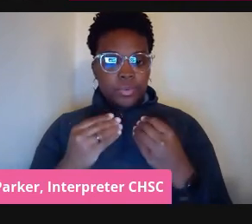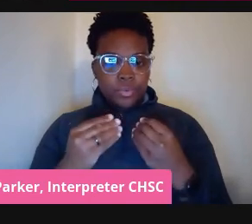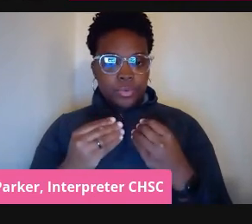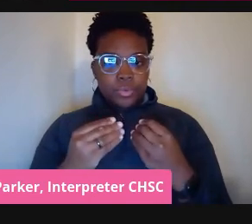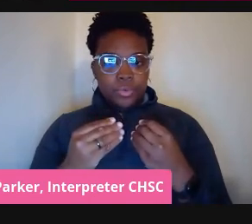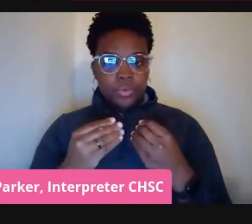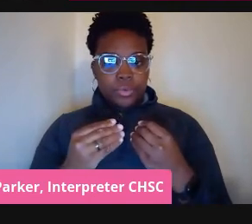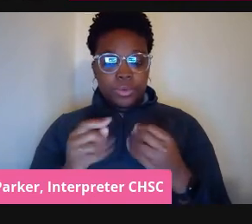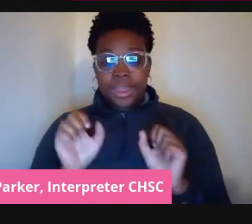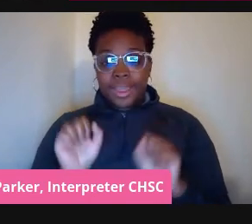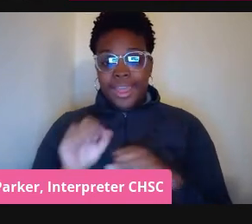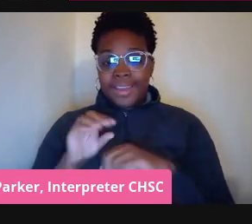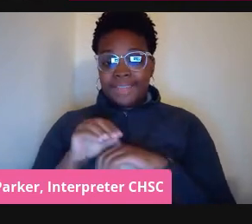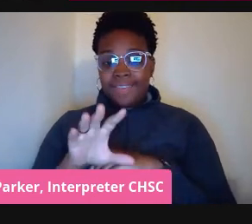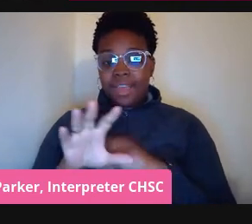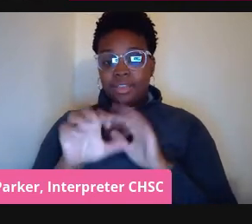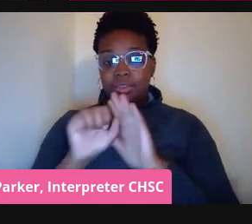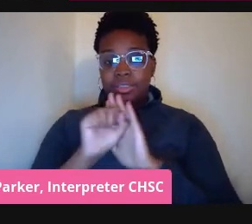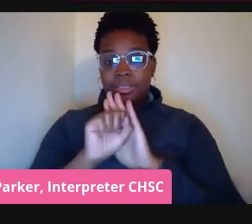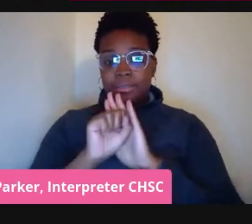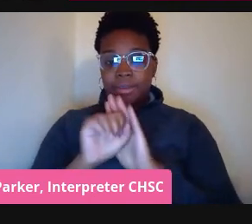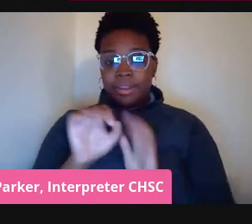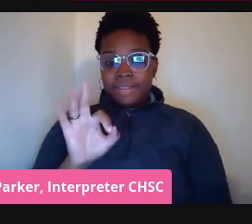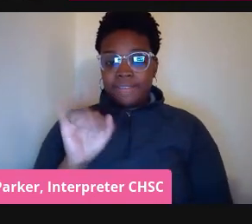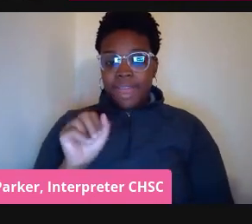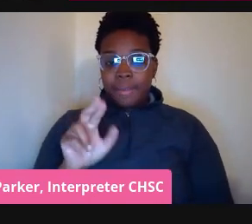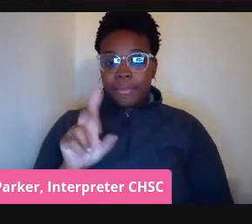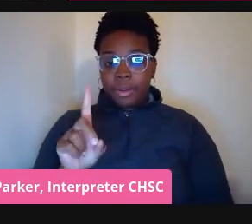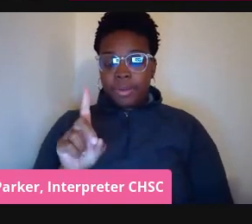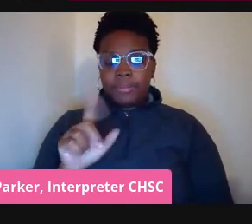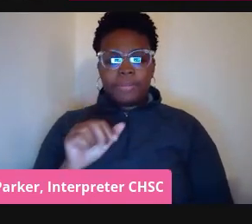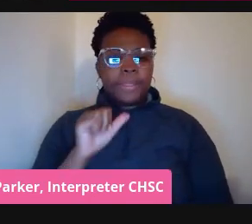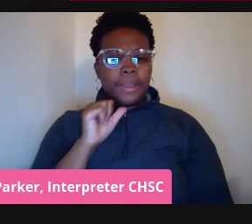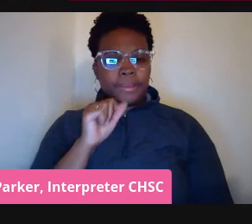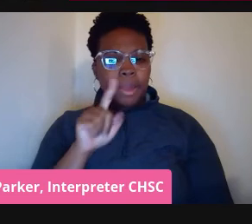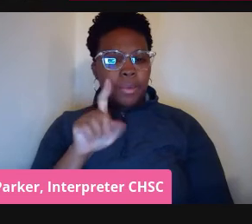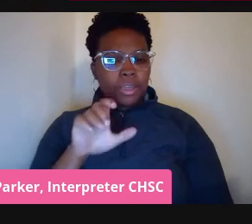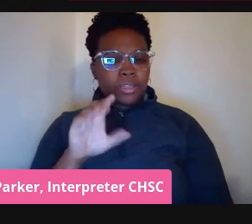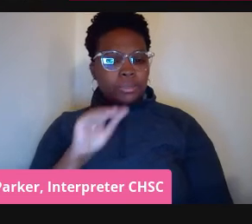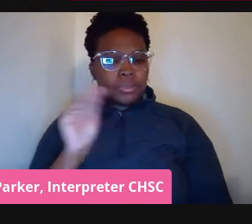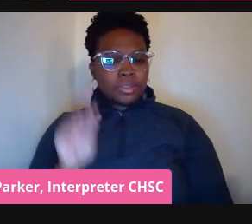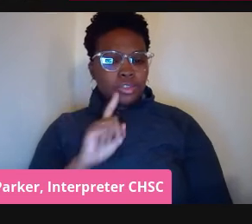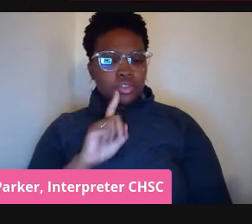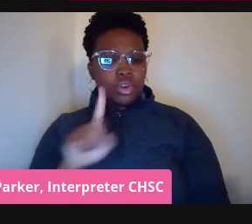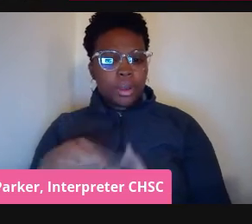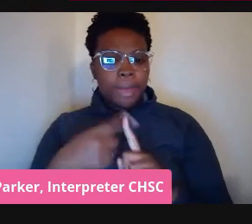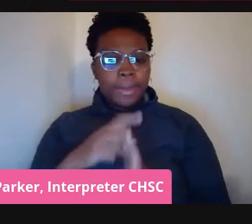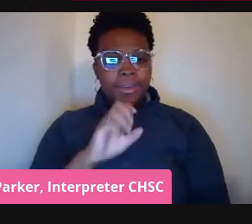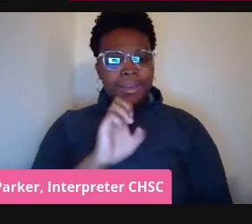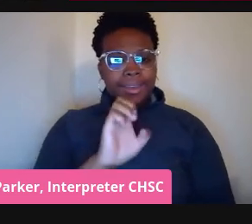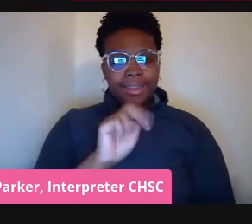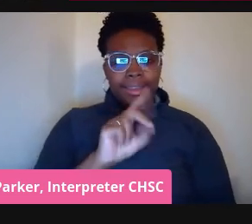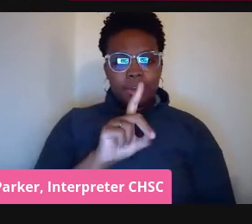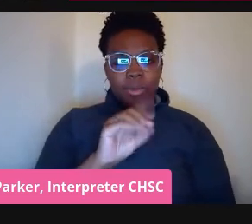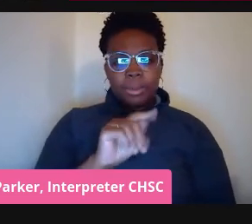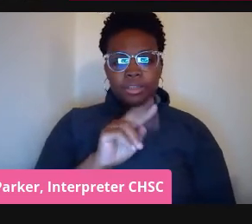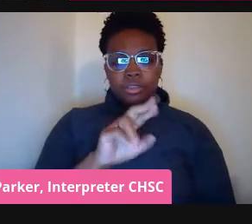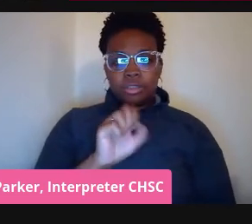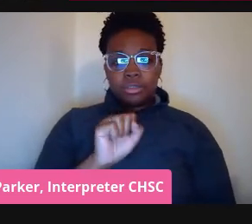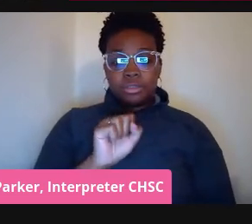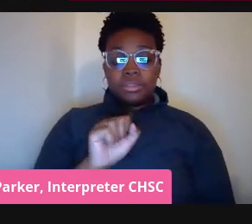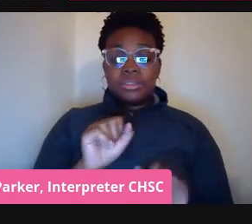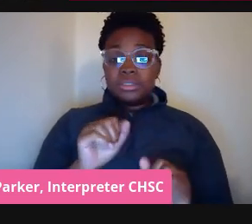that could affect the symptoms of fibroids. I'm not 100% sure about endometriosis, even though I do have